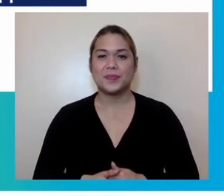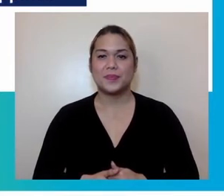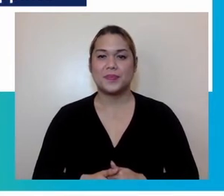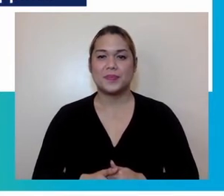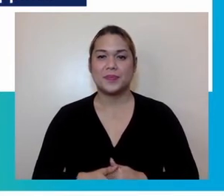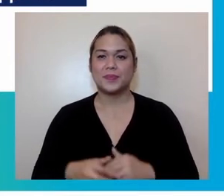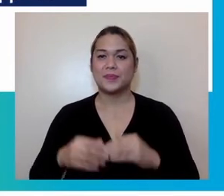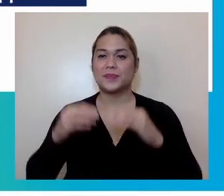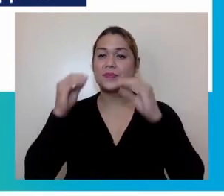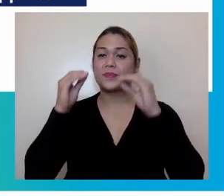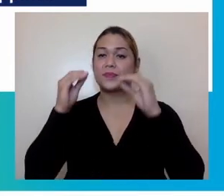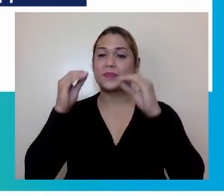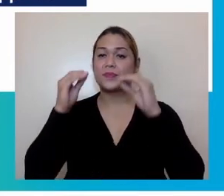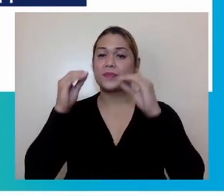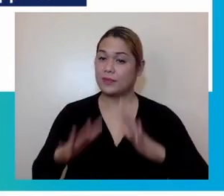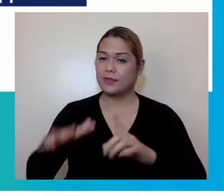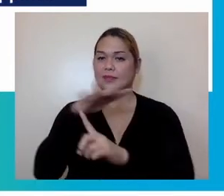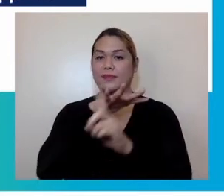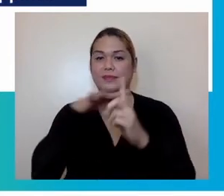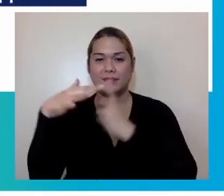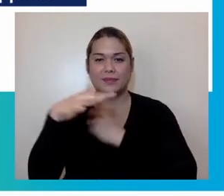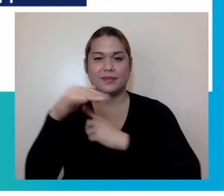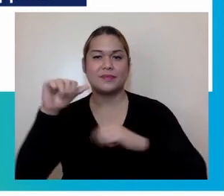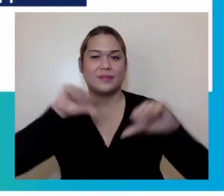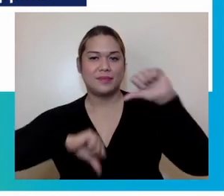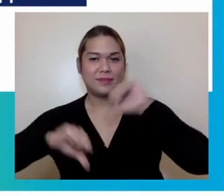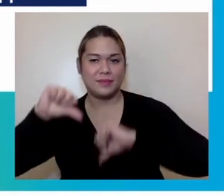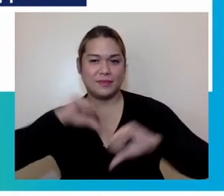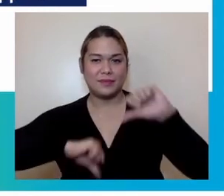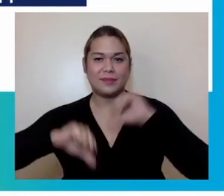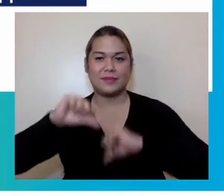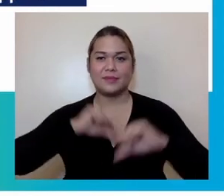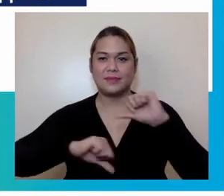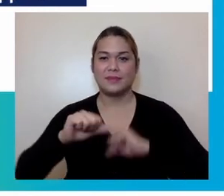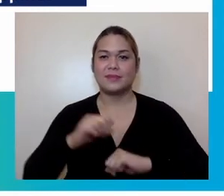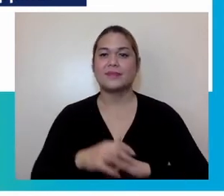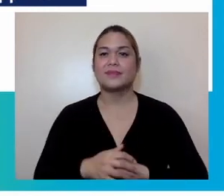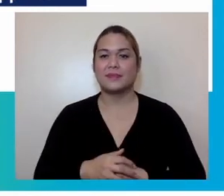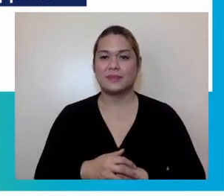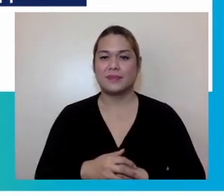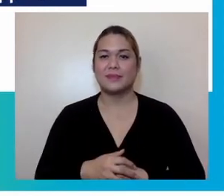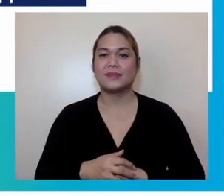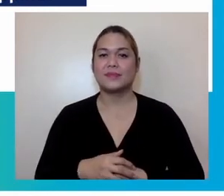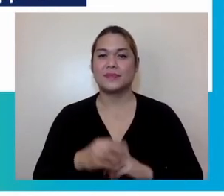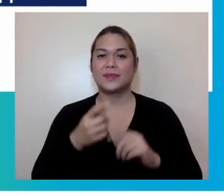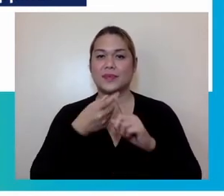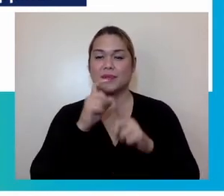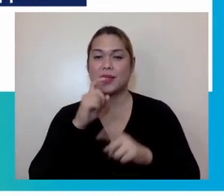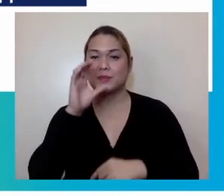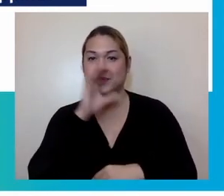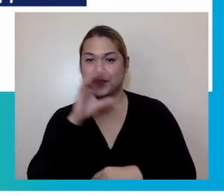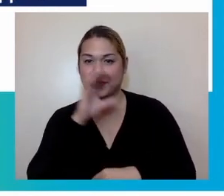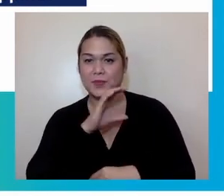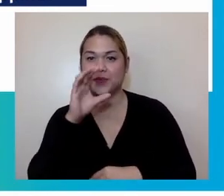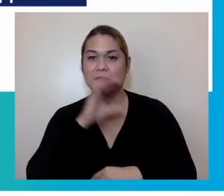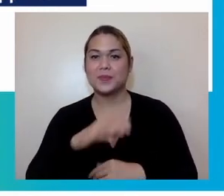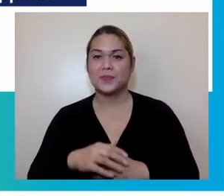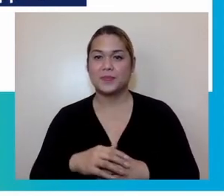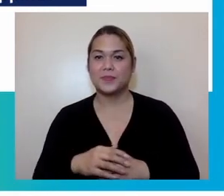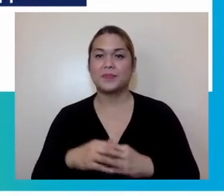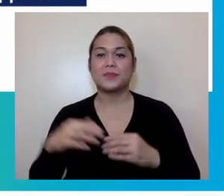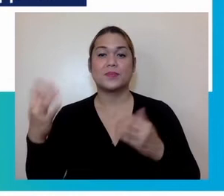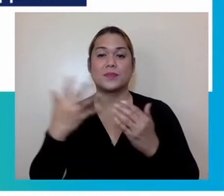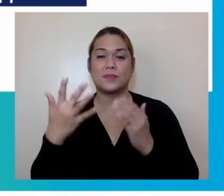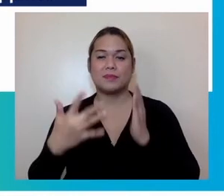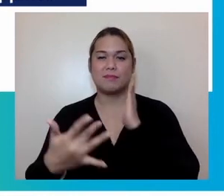and Engineering at Silliman University in the Philippines. He was previously the Chief Technical Advisor for Global